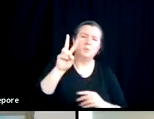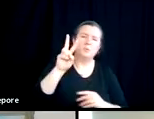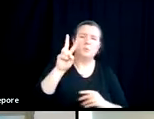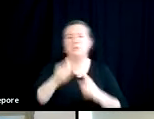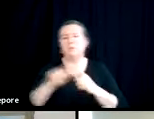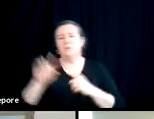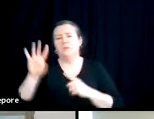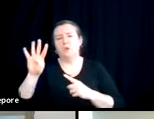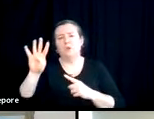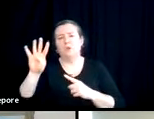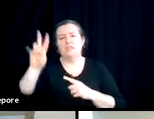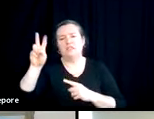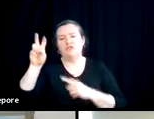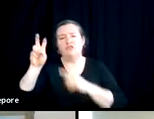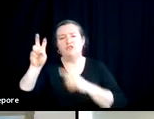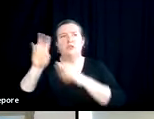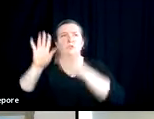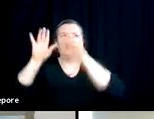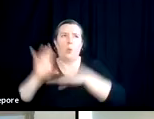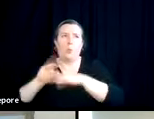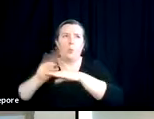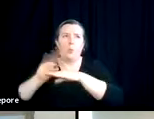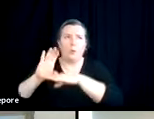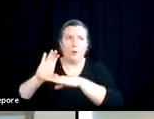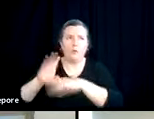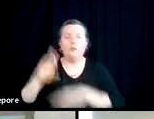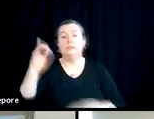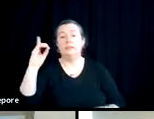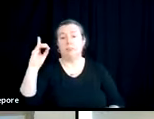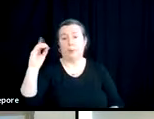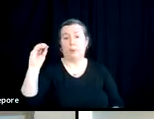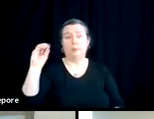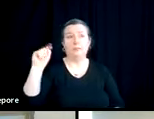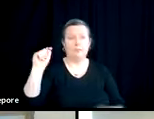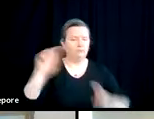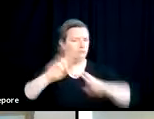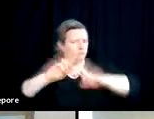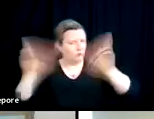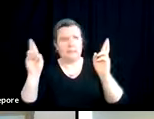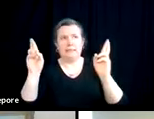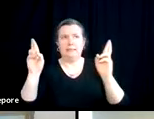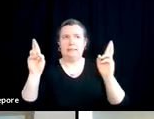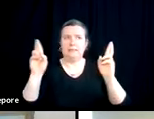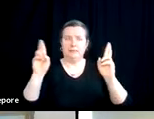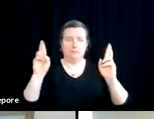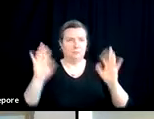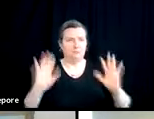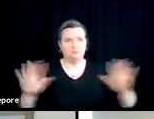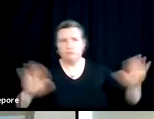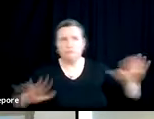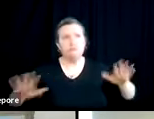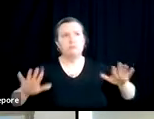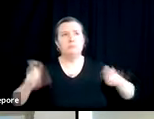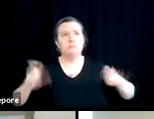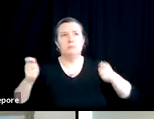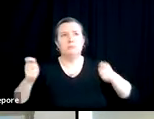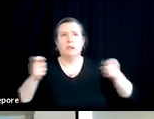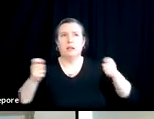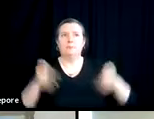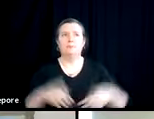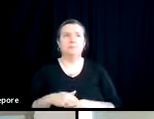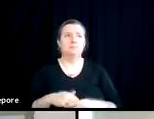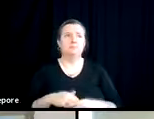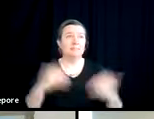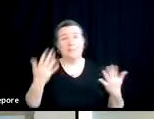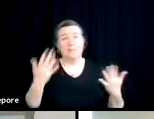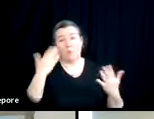at 2:15 with DOT. They are certainly ready to go, and again, just another that cycle that we're in with regards to the weather.